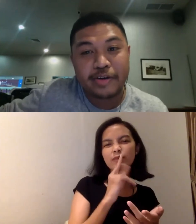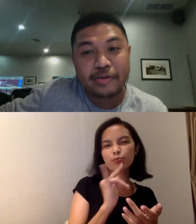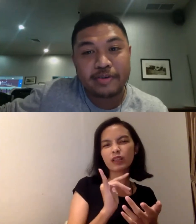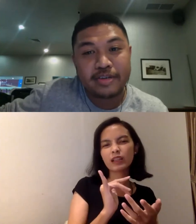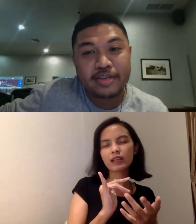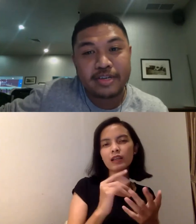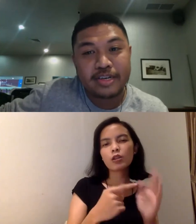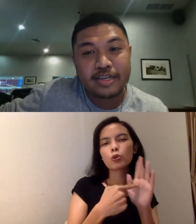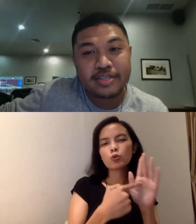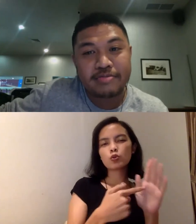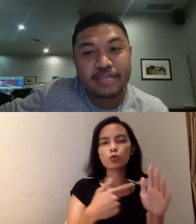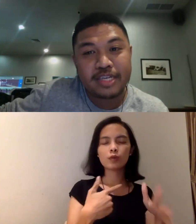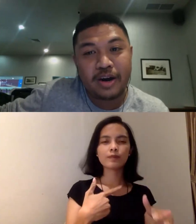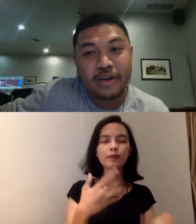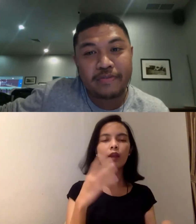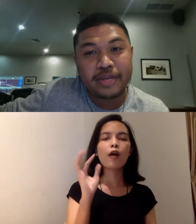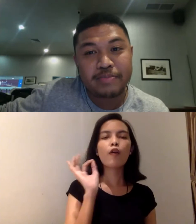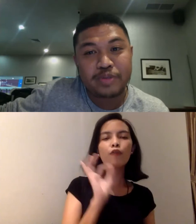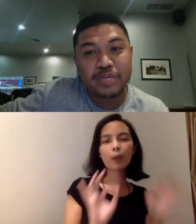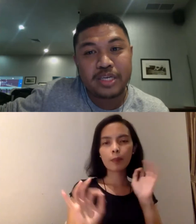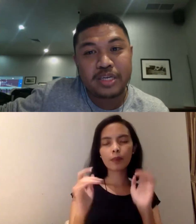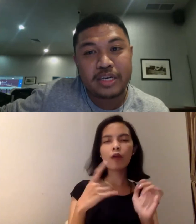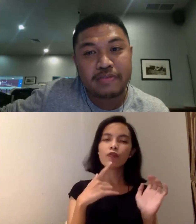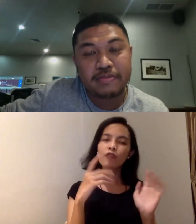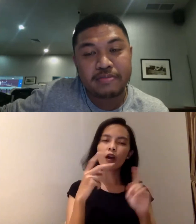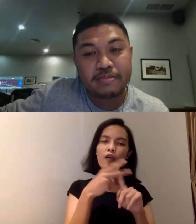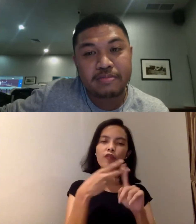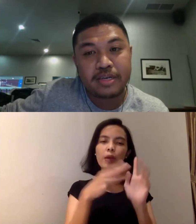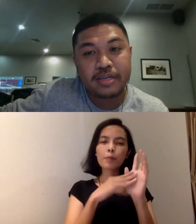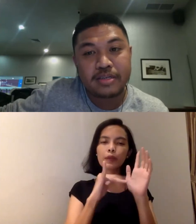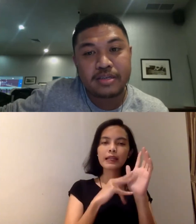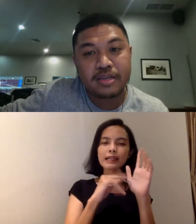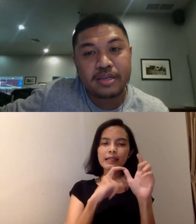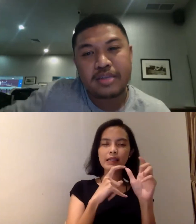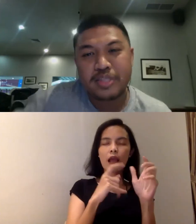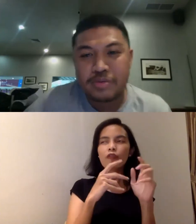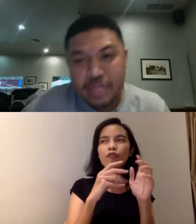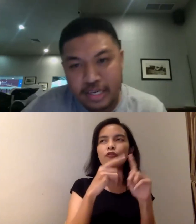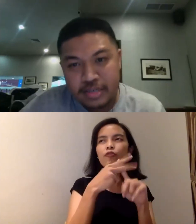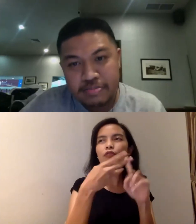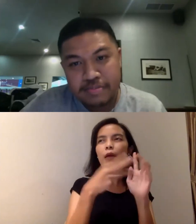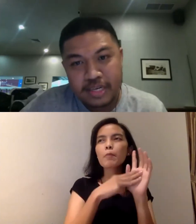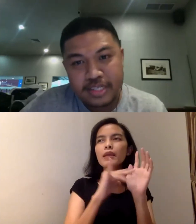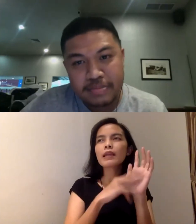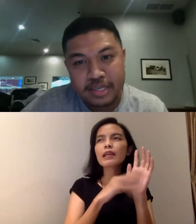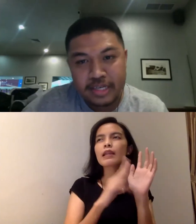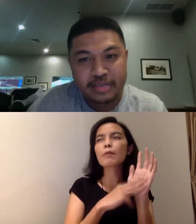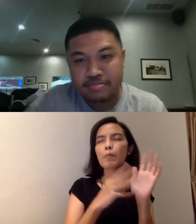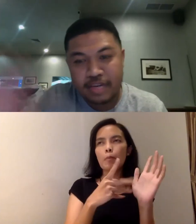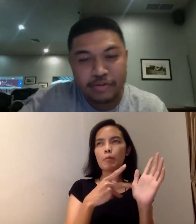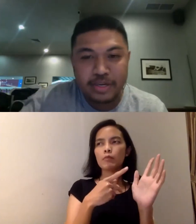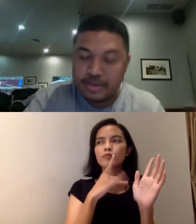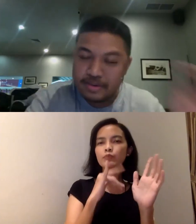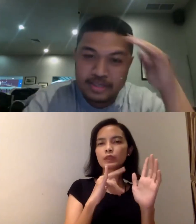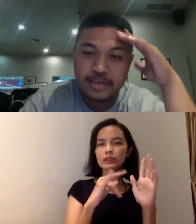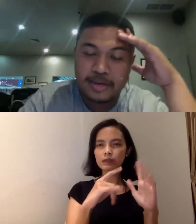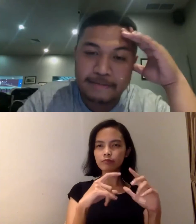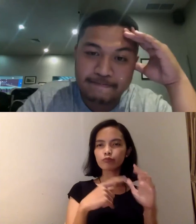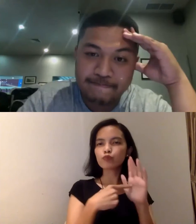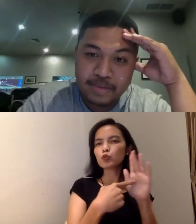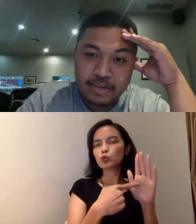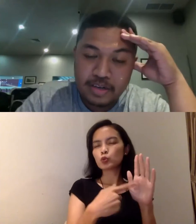know, it's really hard for them to be loved, because they don't really be accepted in every